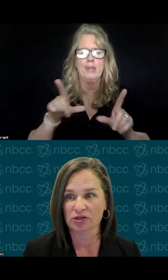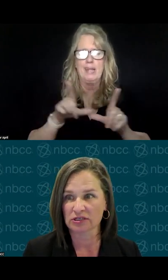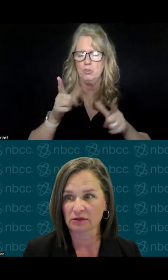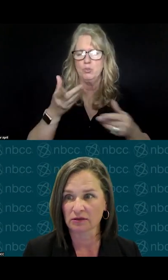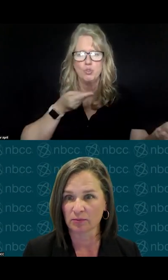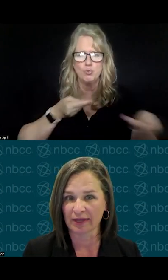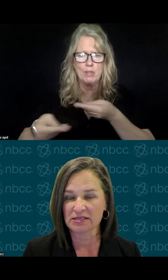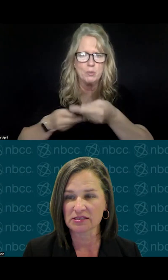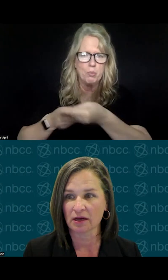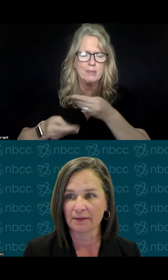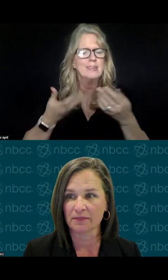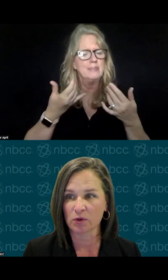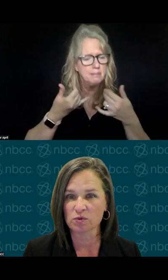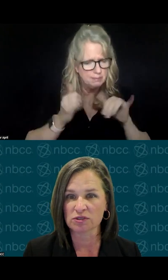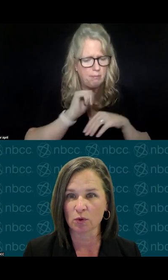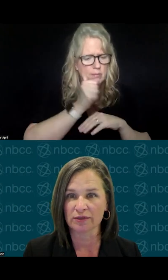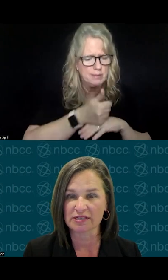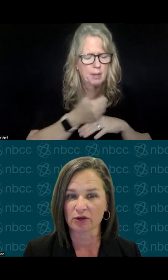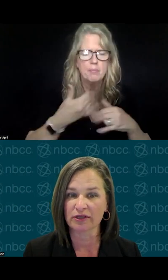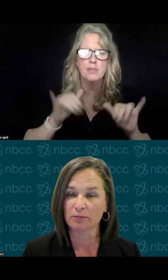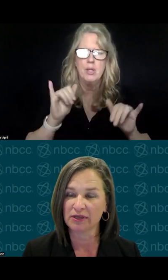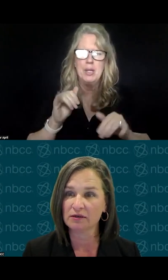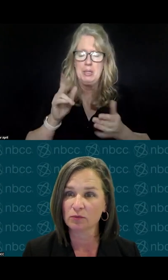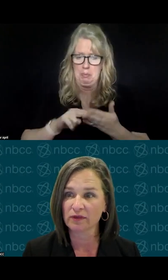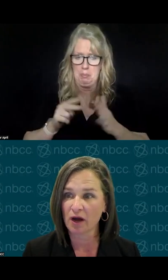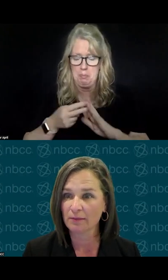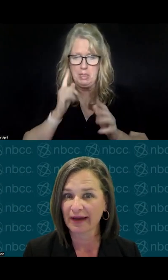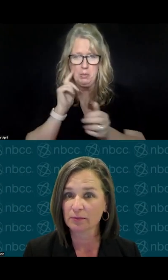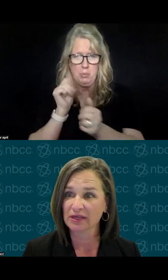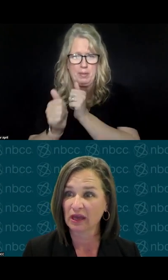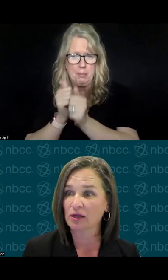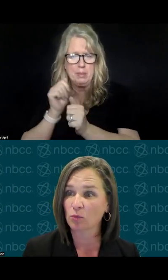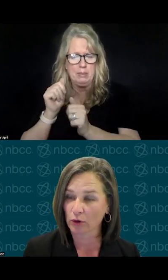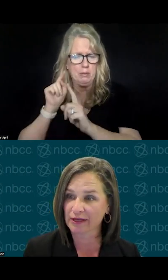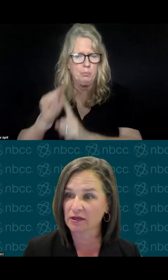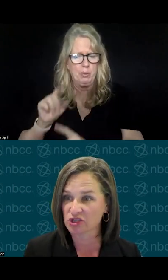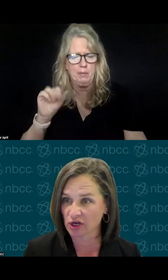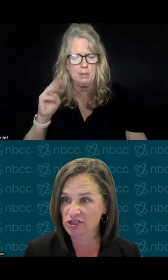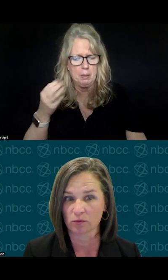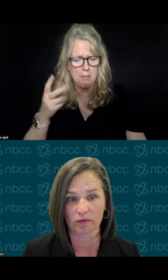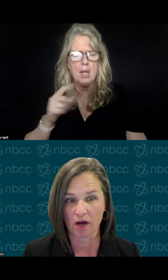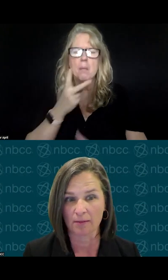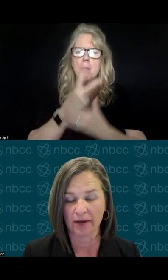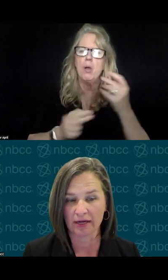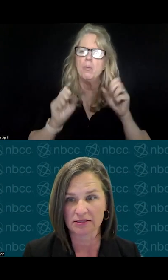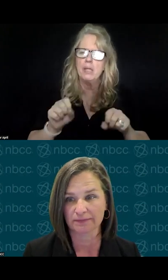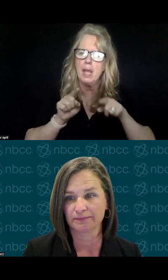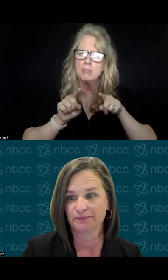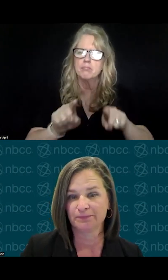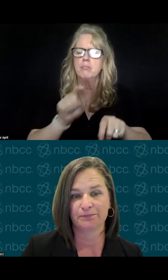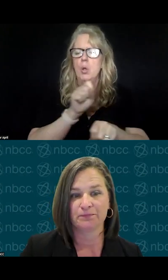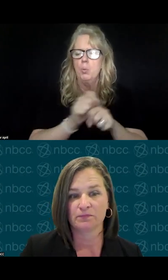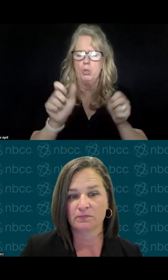are still in place. Those don't necessarily compete with the compact, but can work in conjunction with the compact.